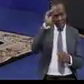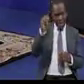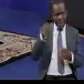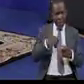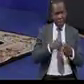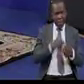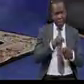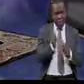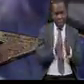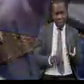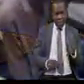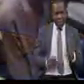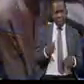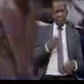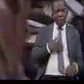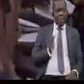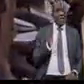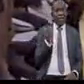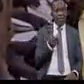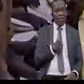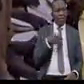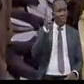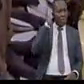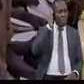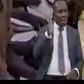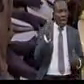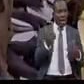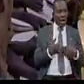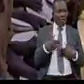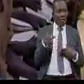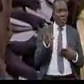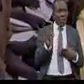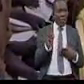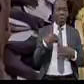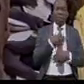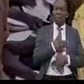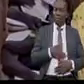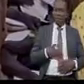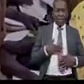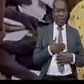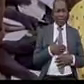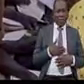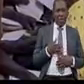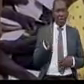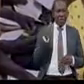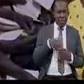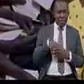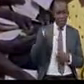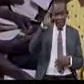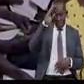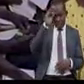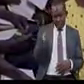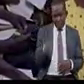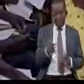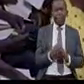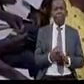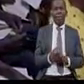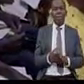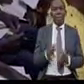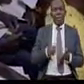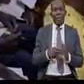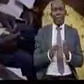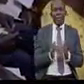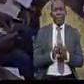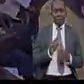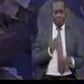in him. It's when we stand on the ground of grace, and when we stand by the virtue